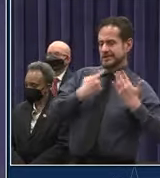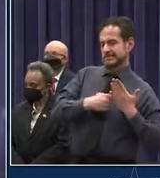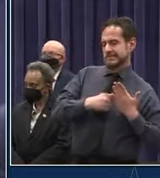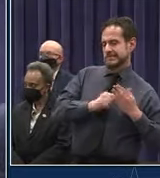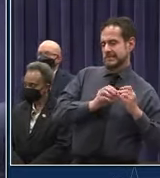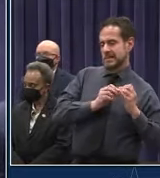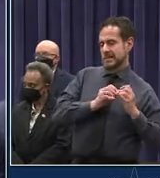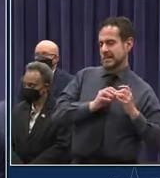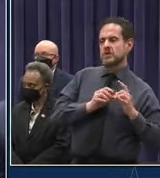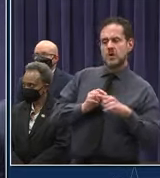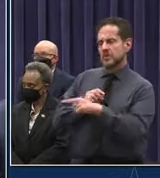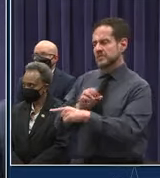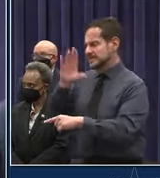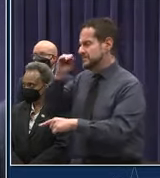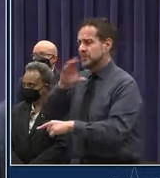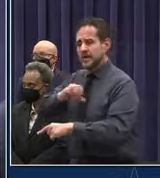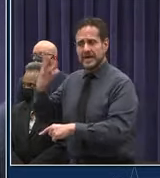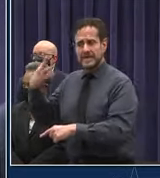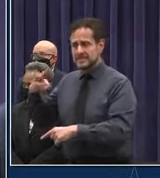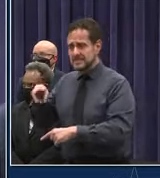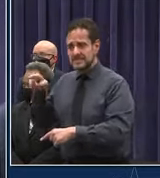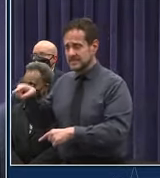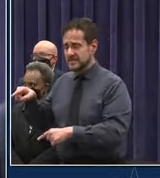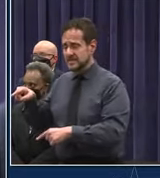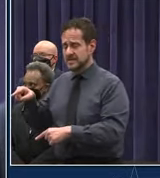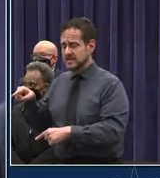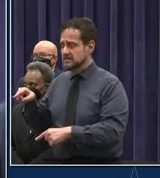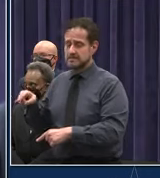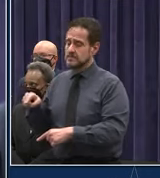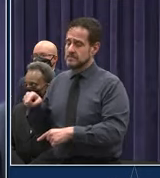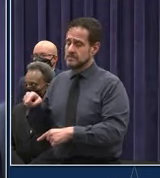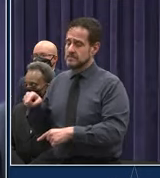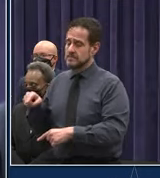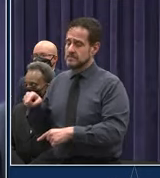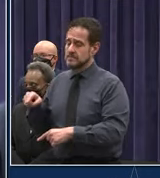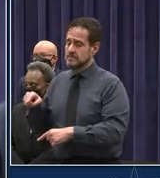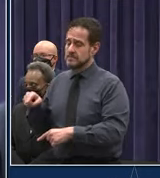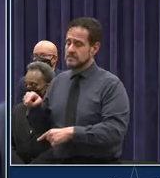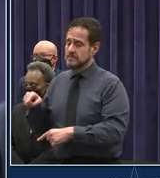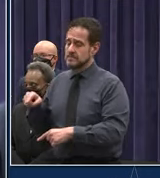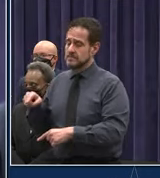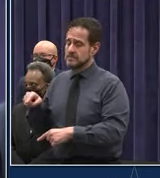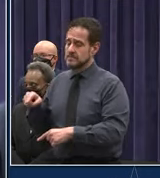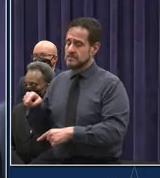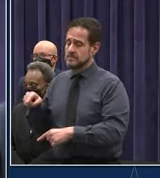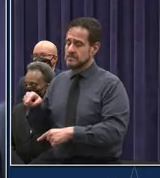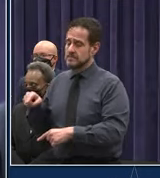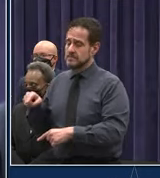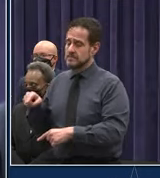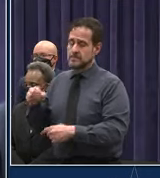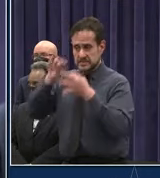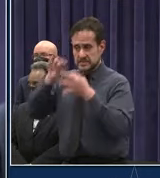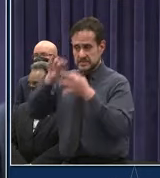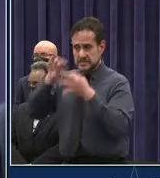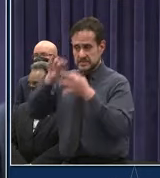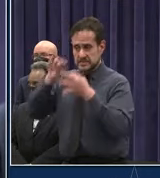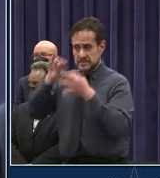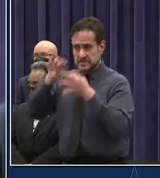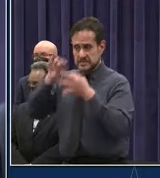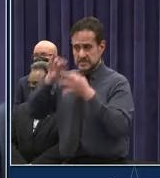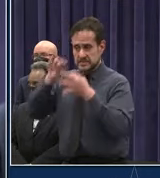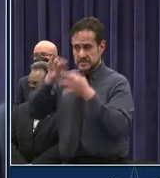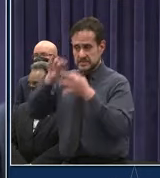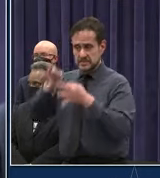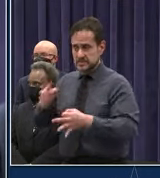three people in a rival gang are seen as they drive by. I mean, it's just too many spontaneous, impulsive